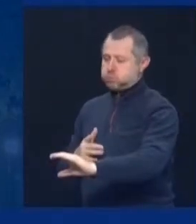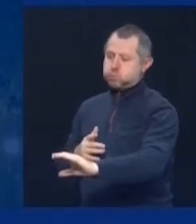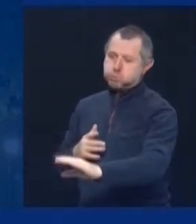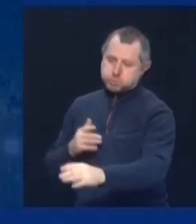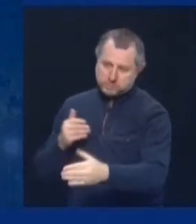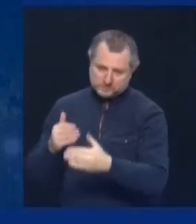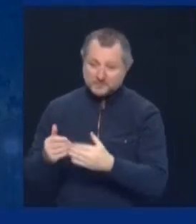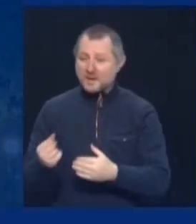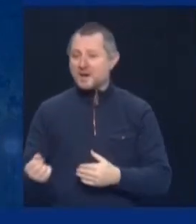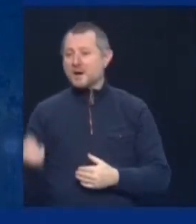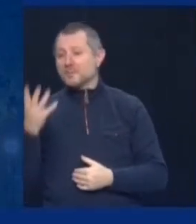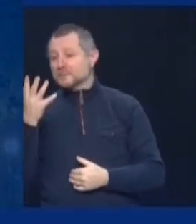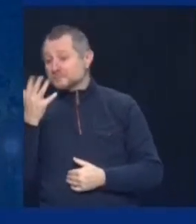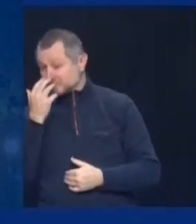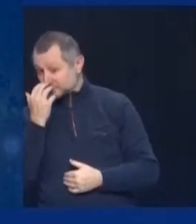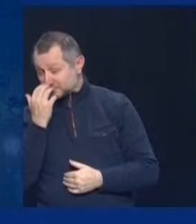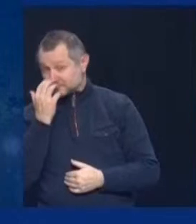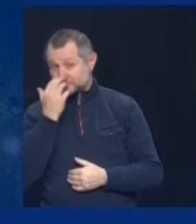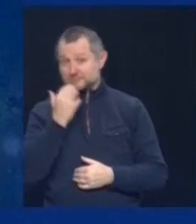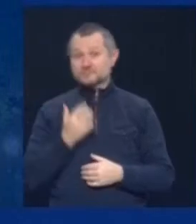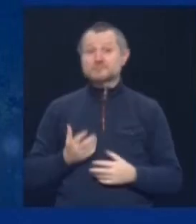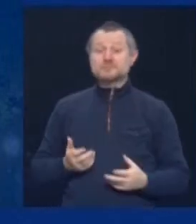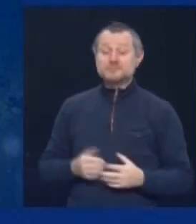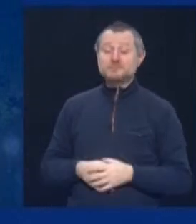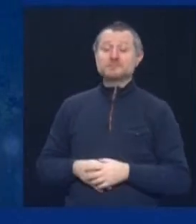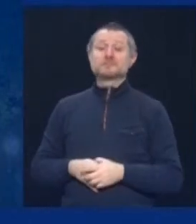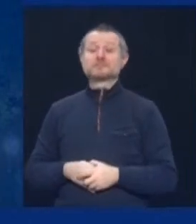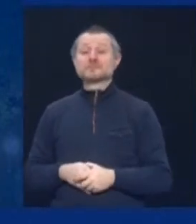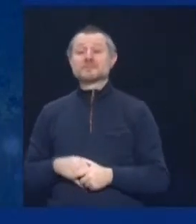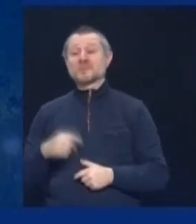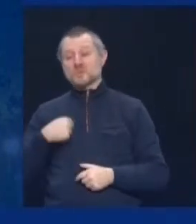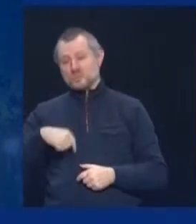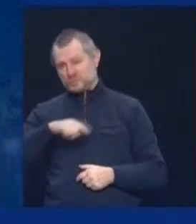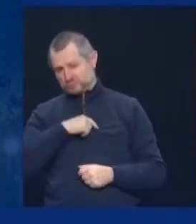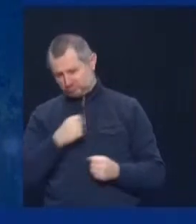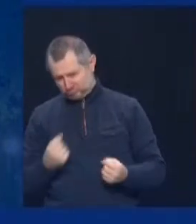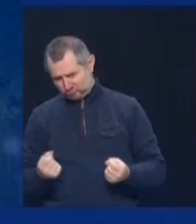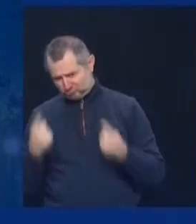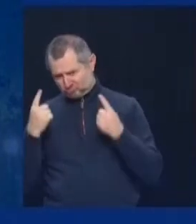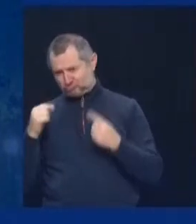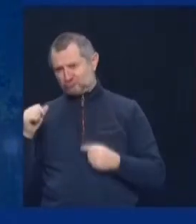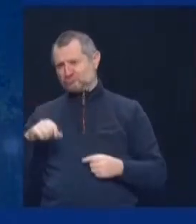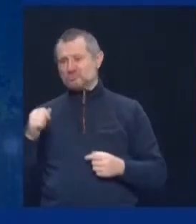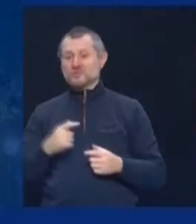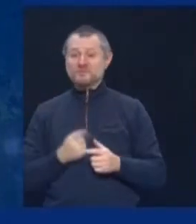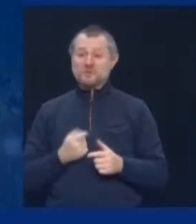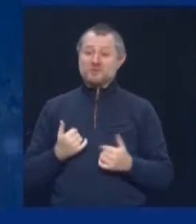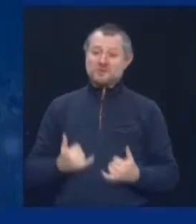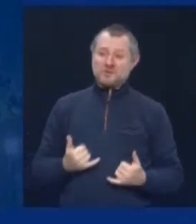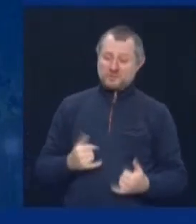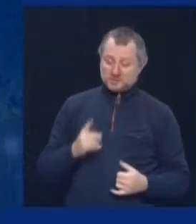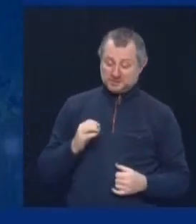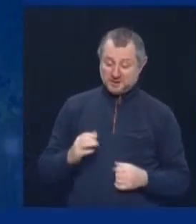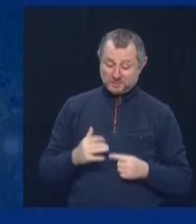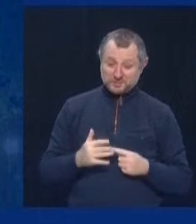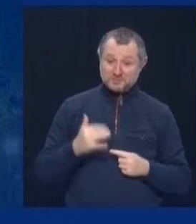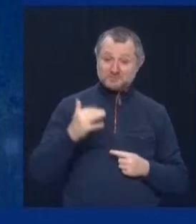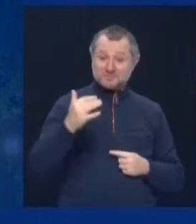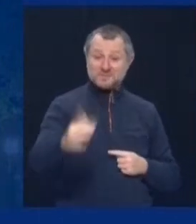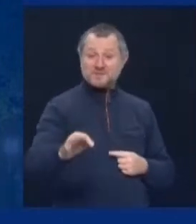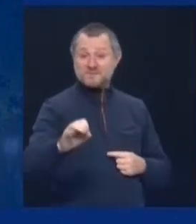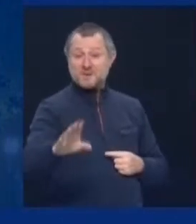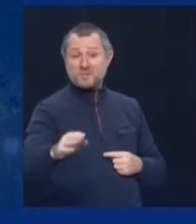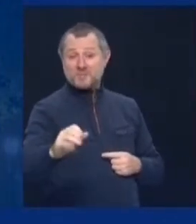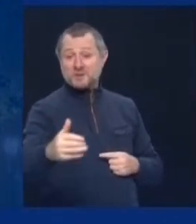amount of funding is. But we understand we have to get from here to there. And we need them